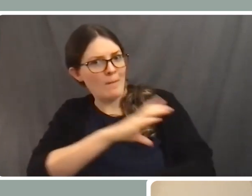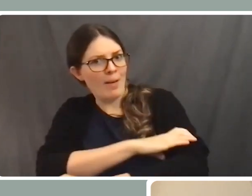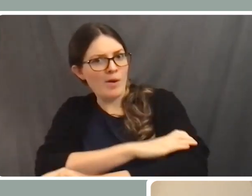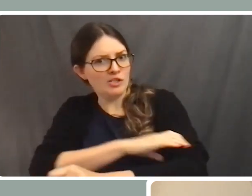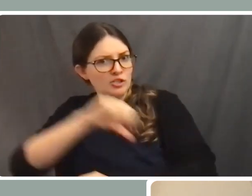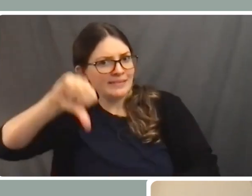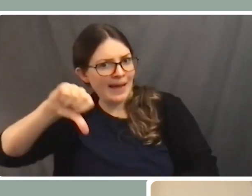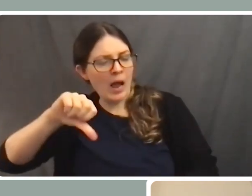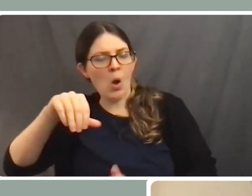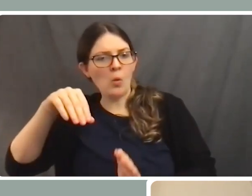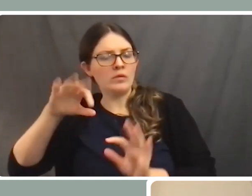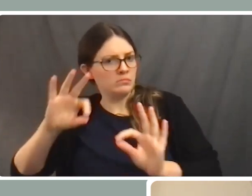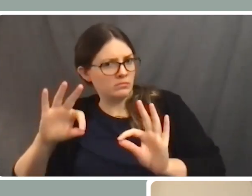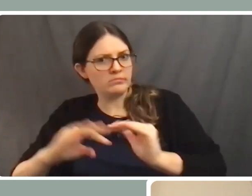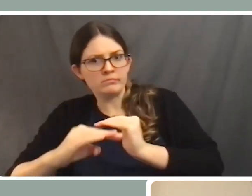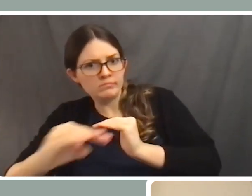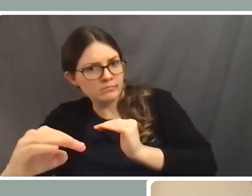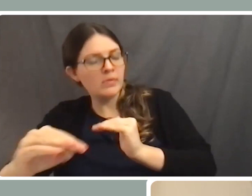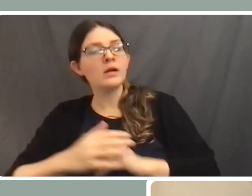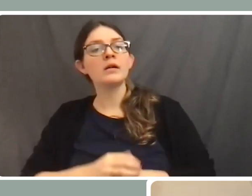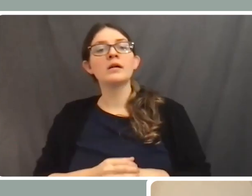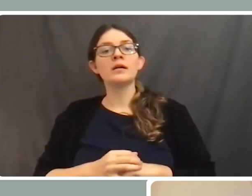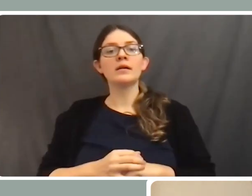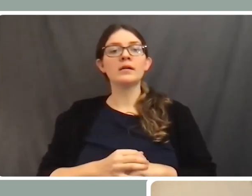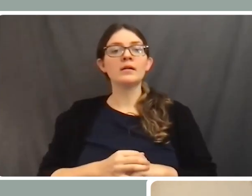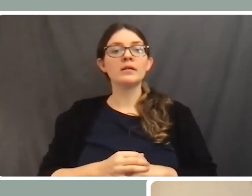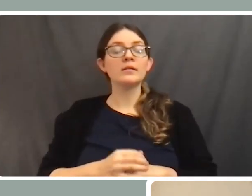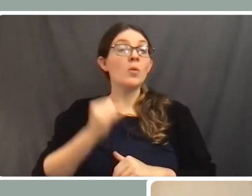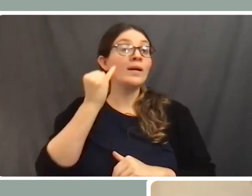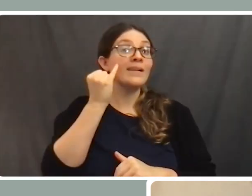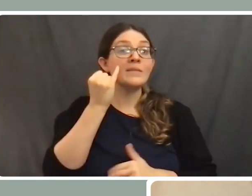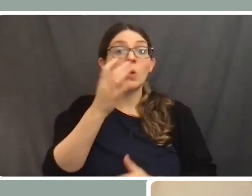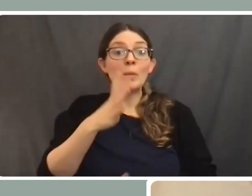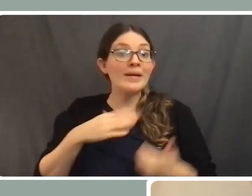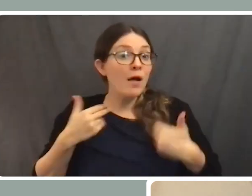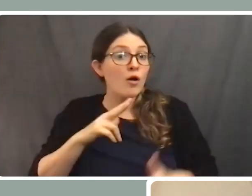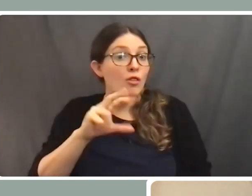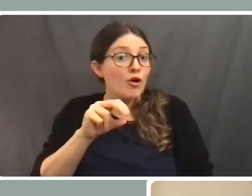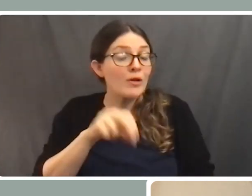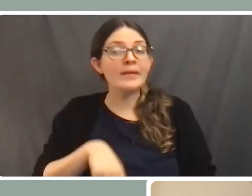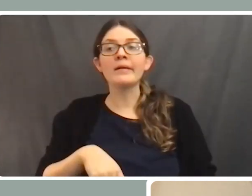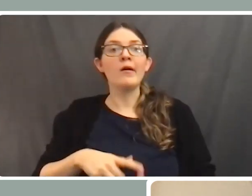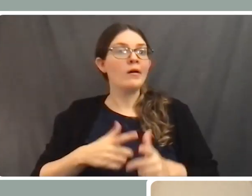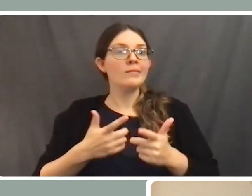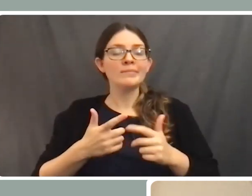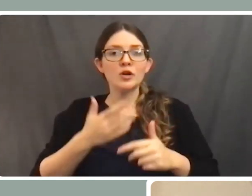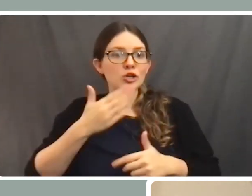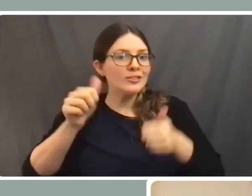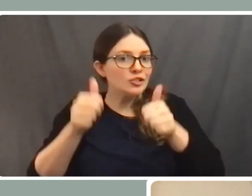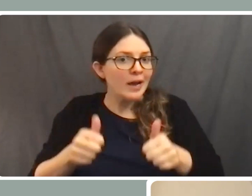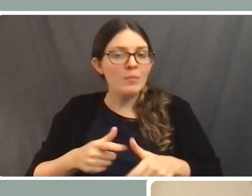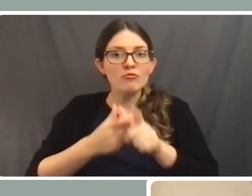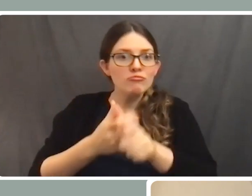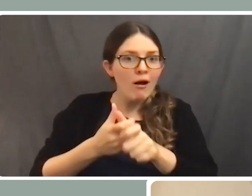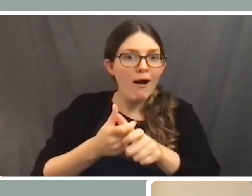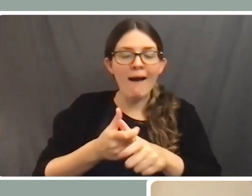So we know, we know it's even less likely if you're a 30-year-old woman who's running marathons, then, nothing is impossible,